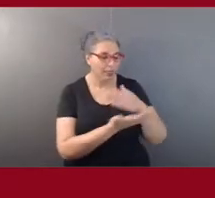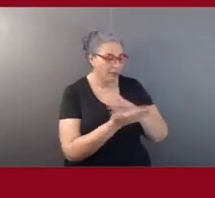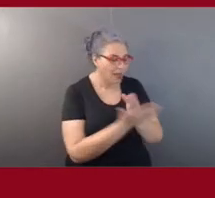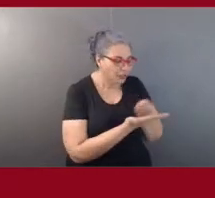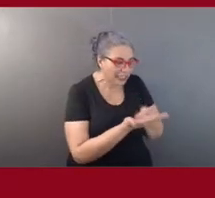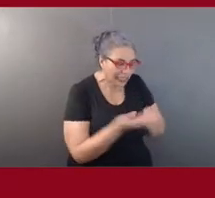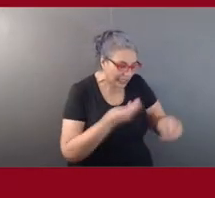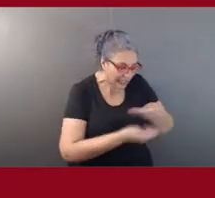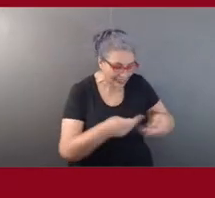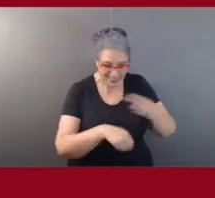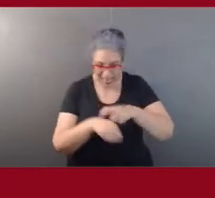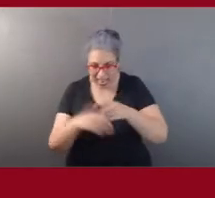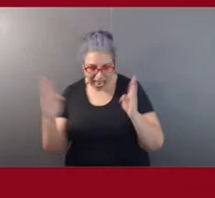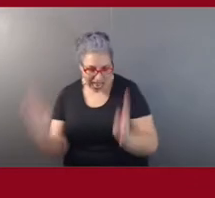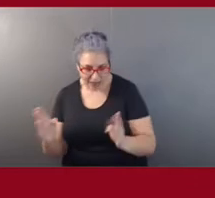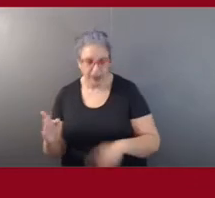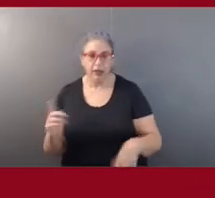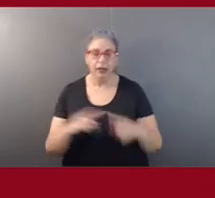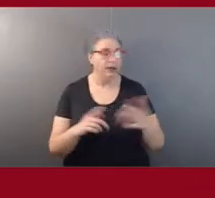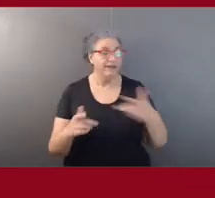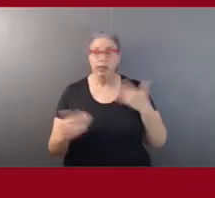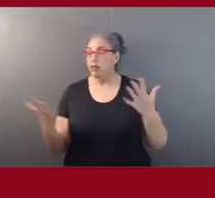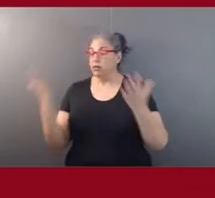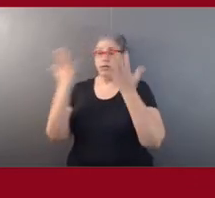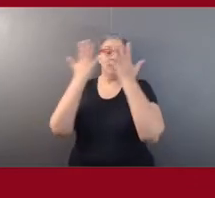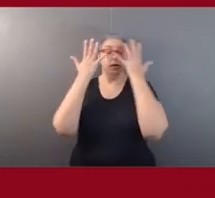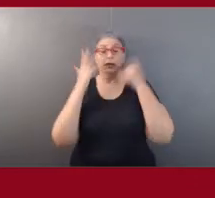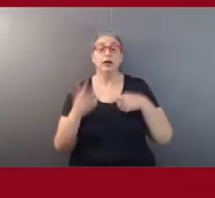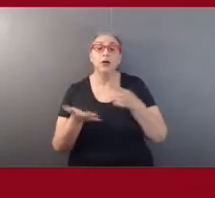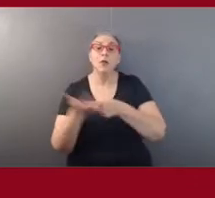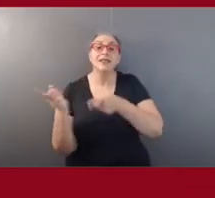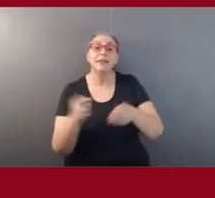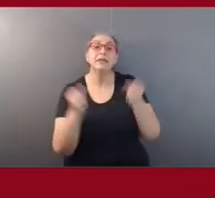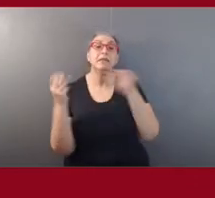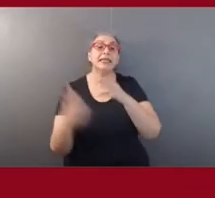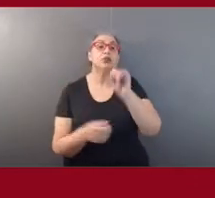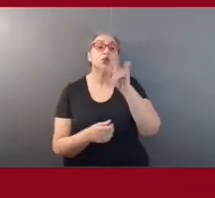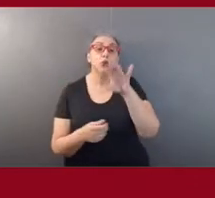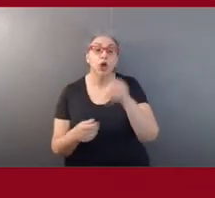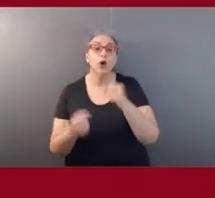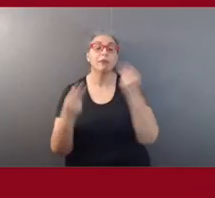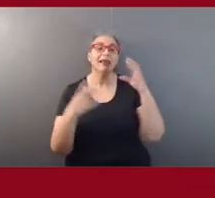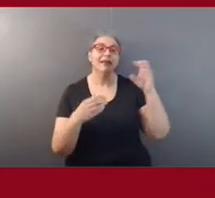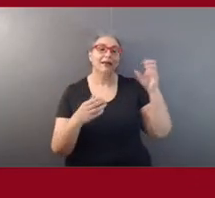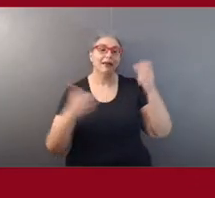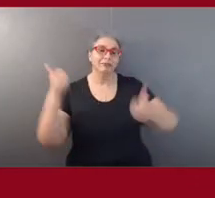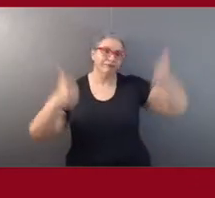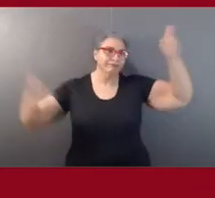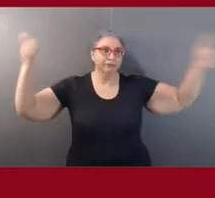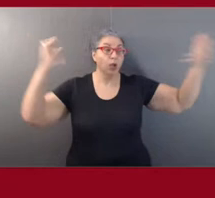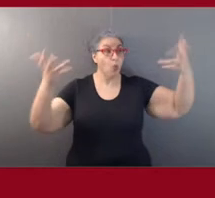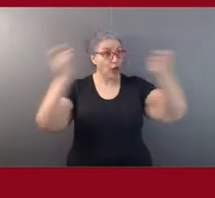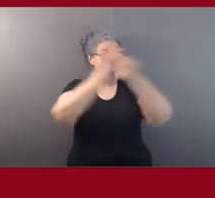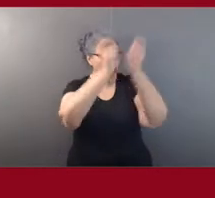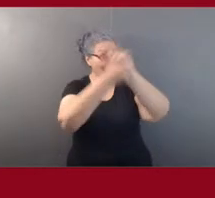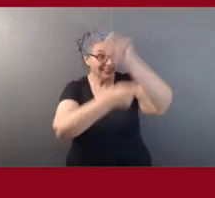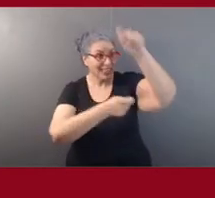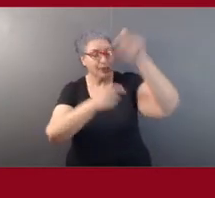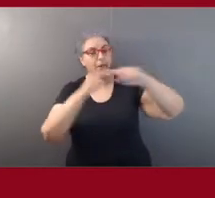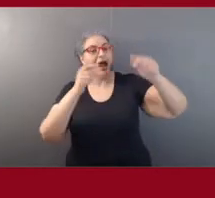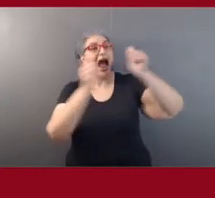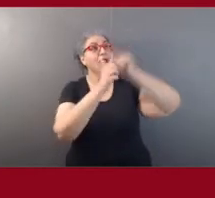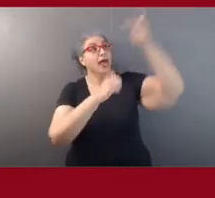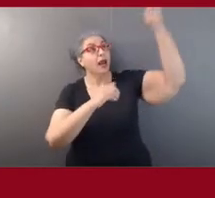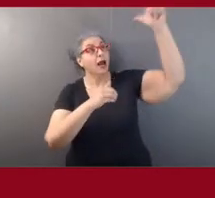And what's happening is we see is that, like, you know, a lot of studios or a lot of executives and a lot of people want to make the change, but how is it trickling down